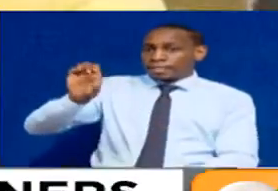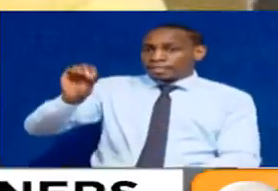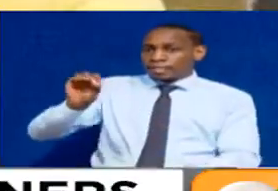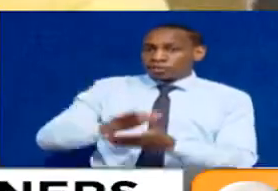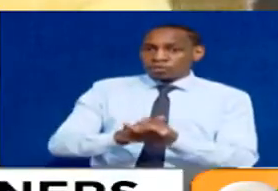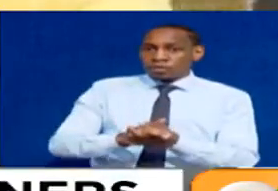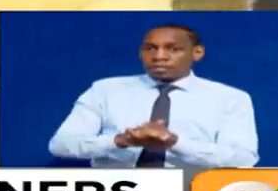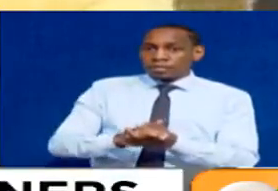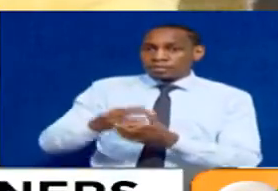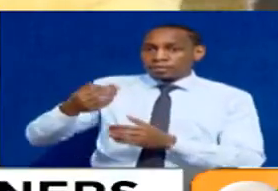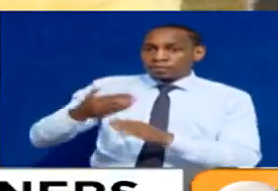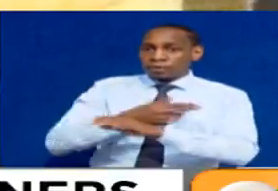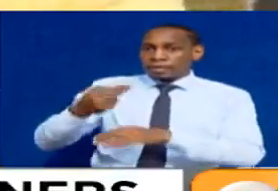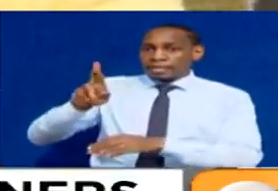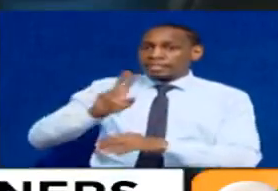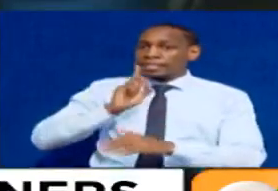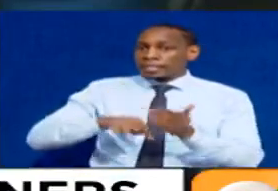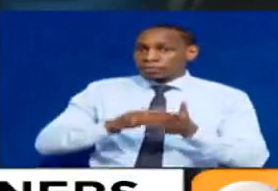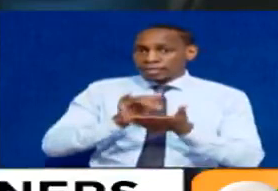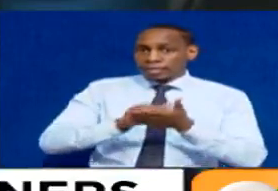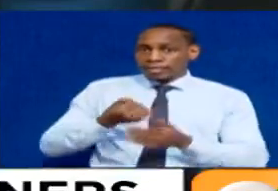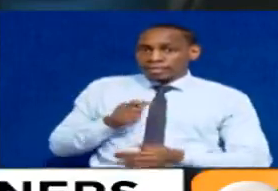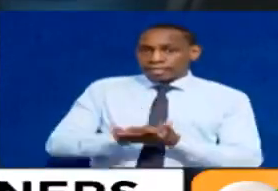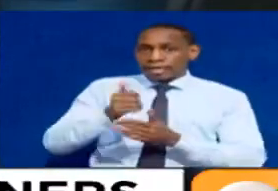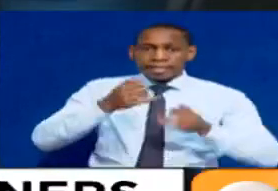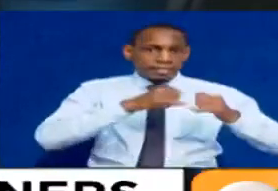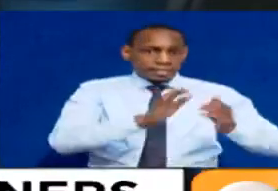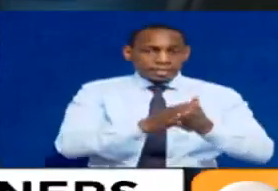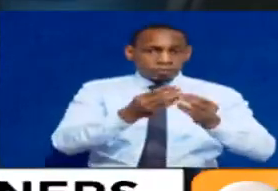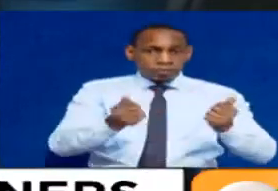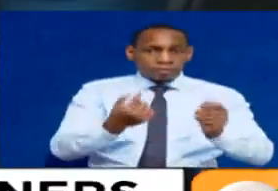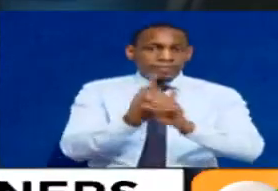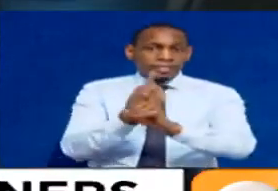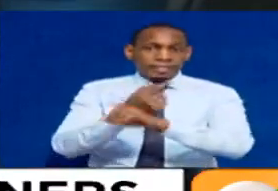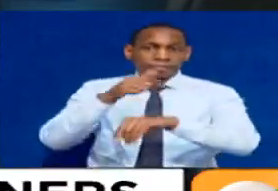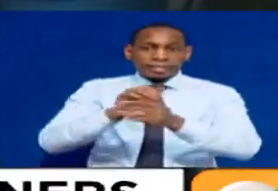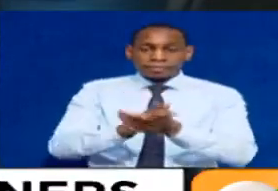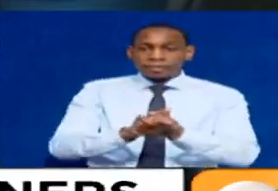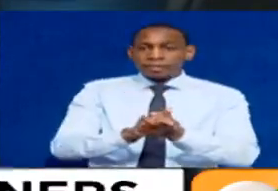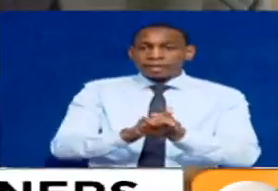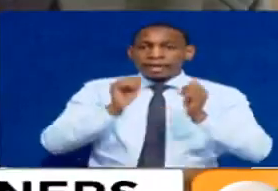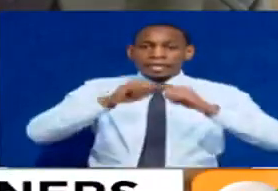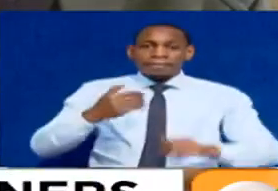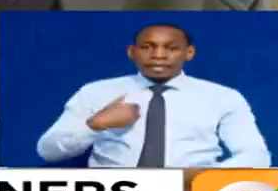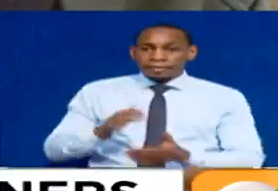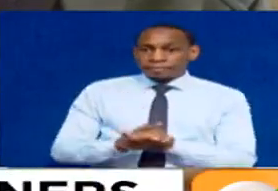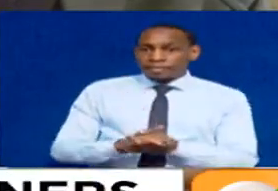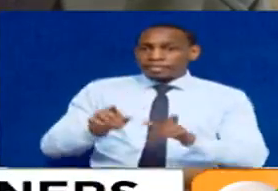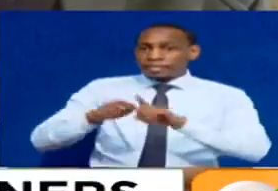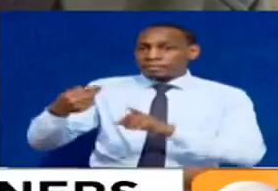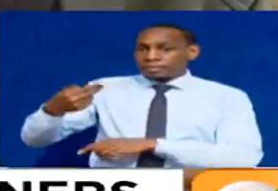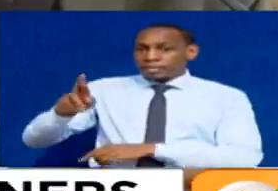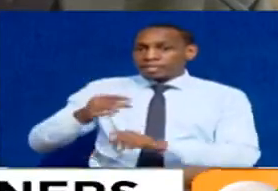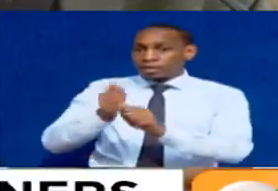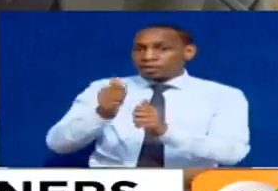Chiloba, Kiuluku revealed that as HR manager, she and others attempted to mediate several times to broker truce. Kiuluku would also